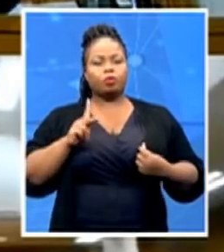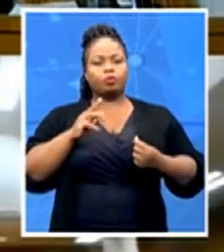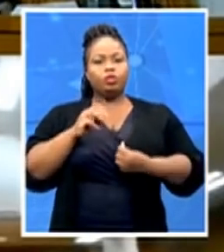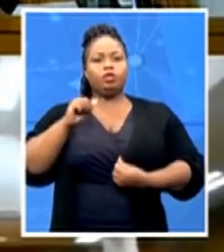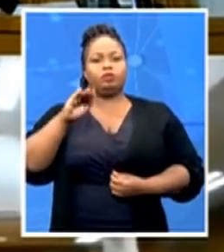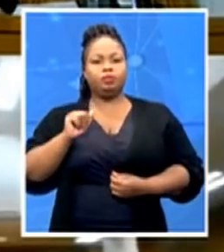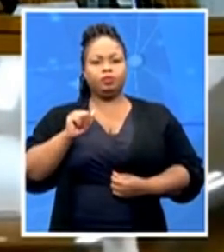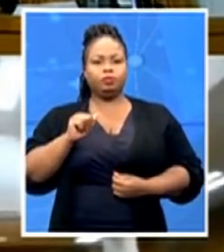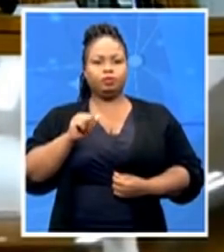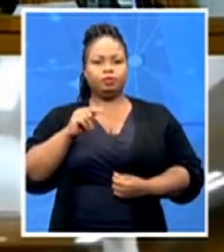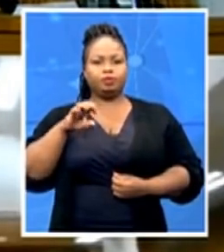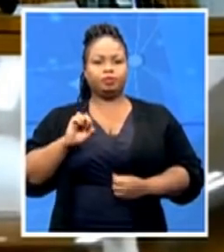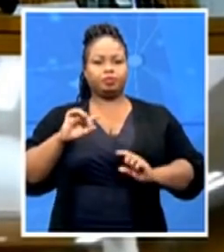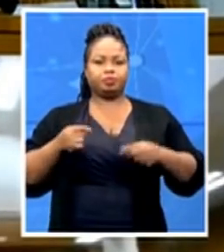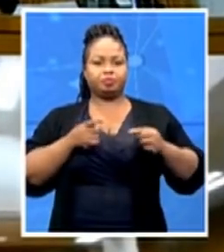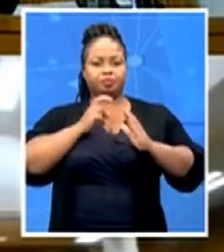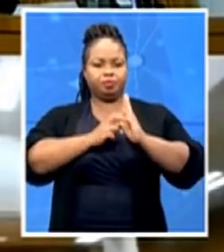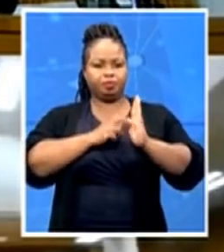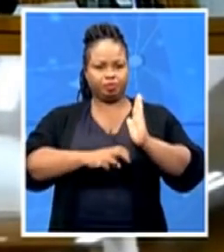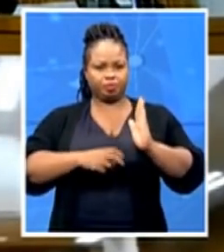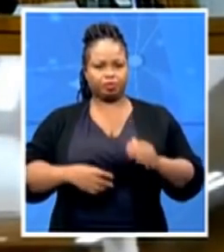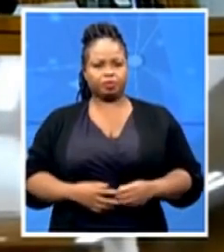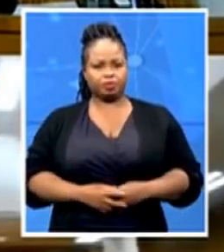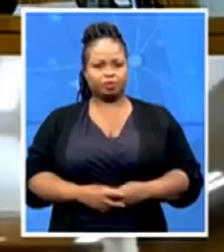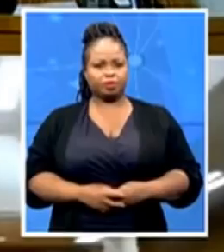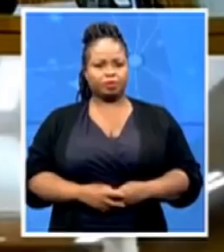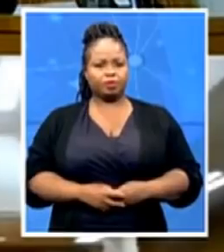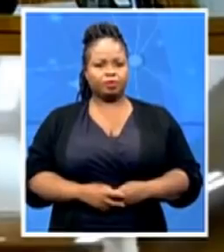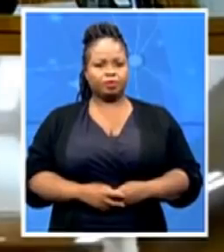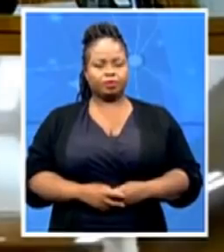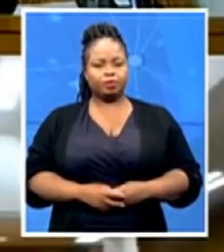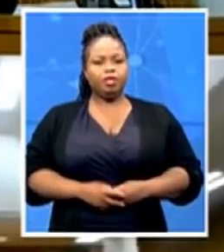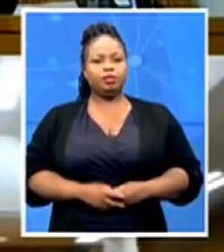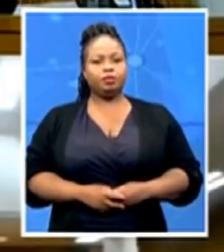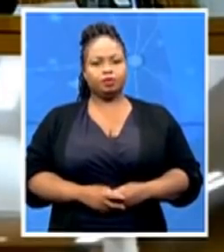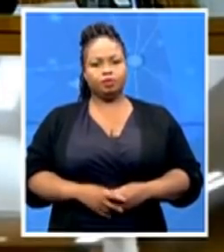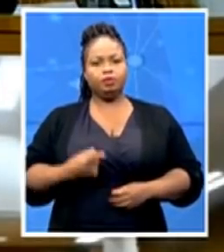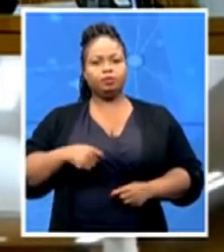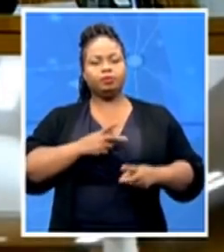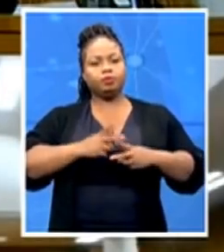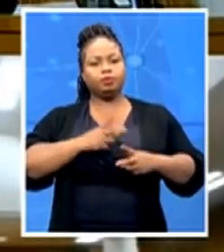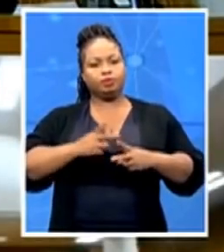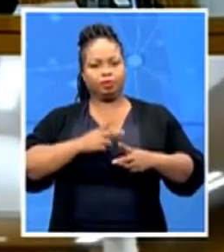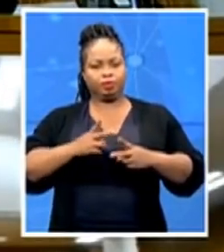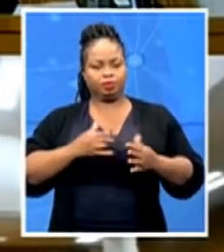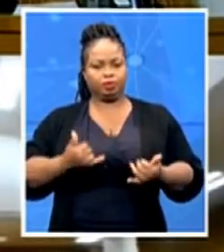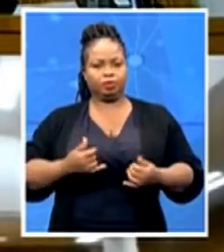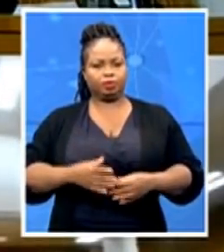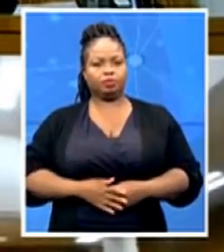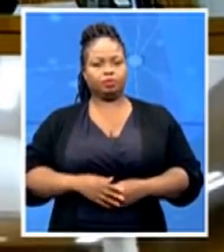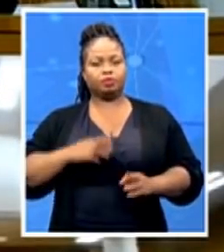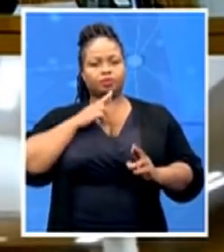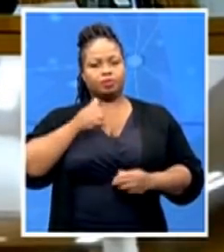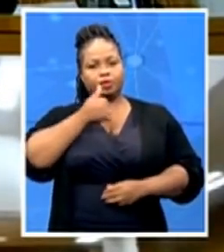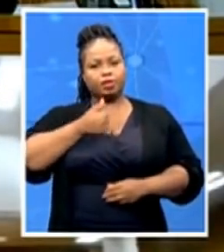that I prepared this note with reference to the heads of argument, and one or two of the points raised